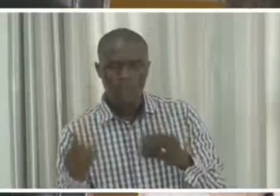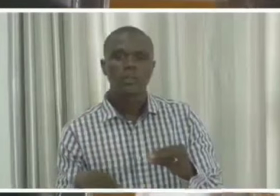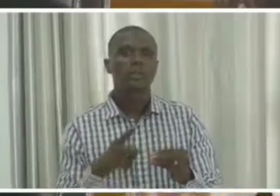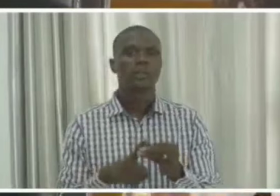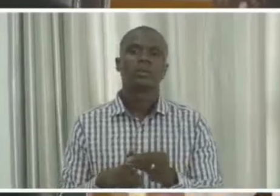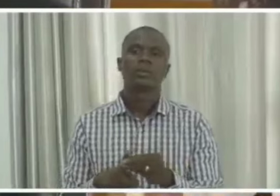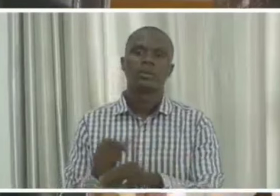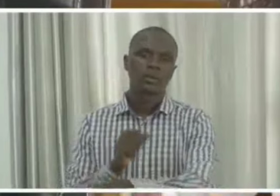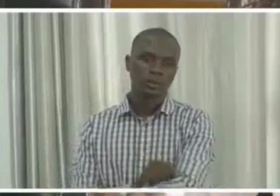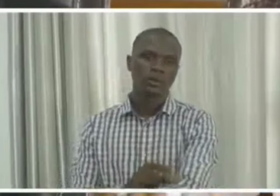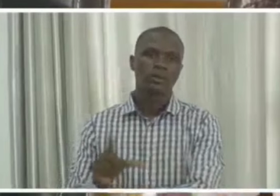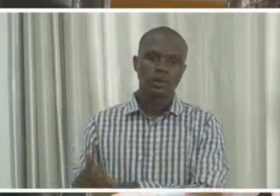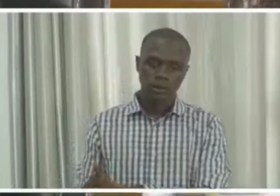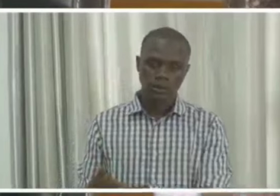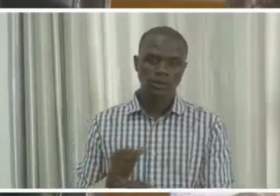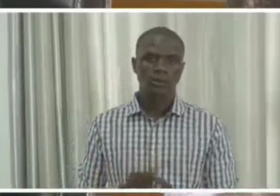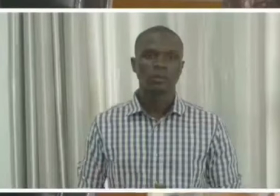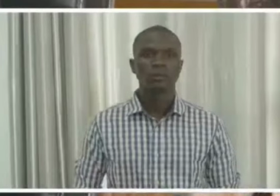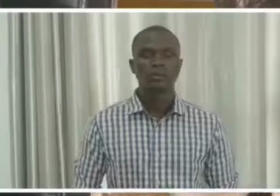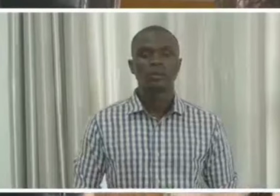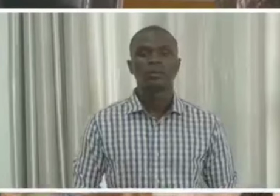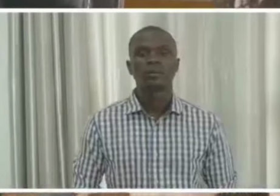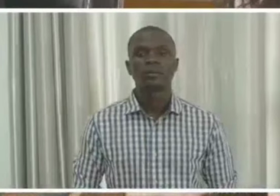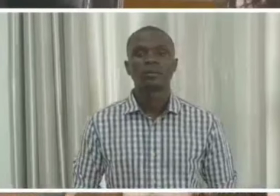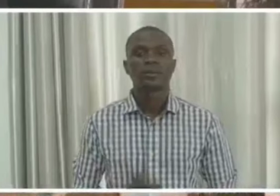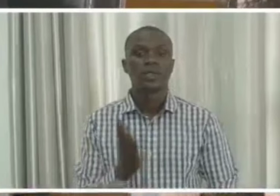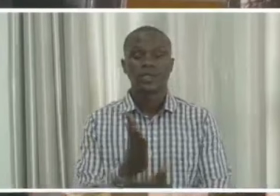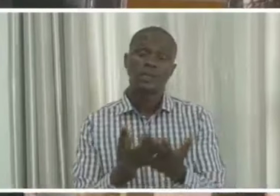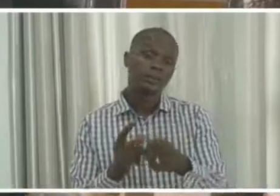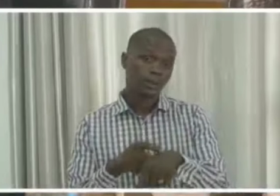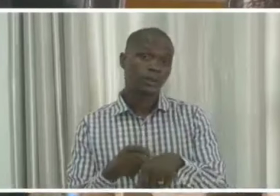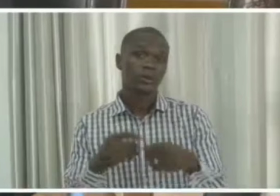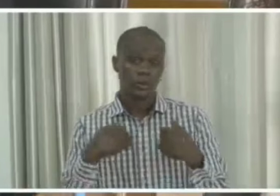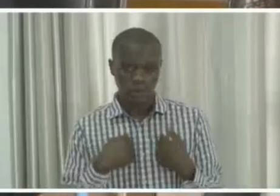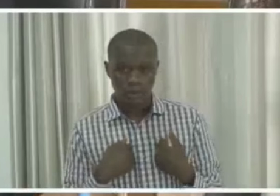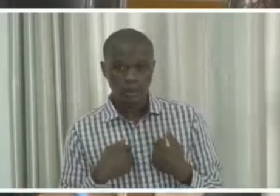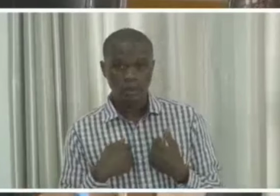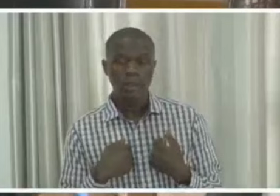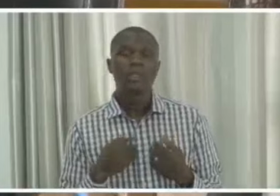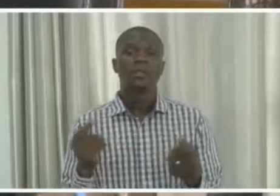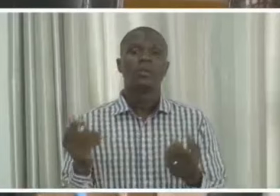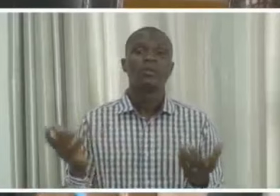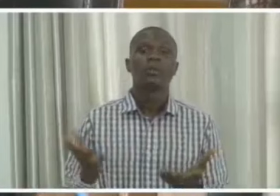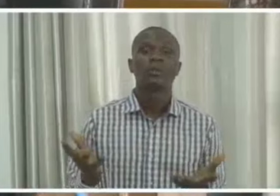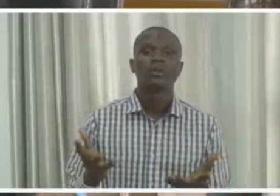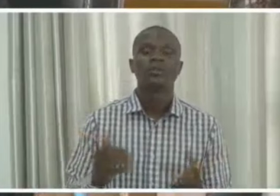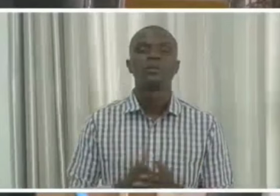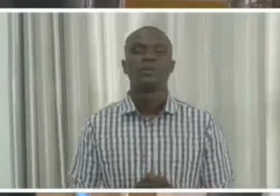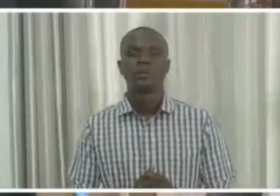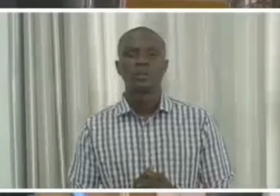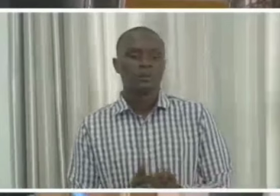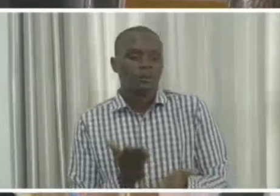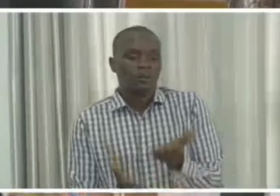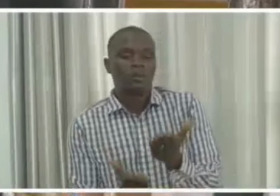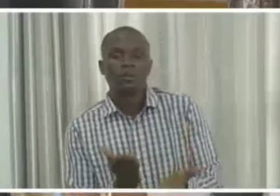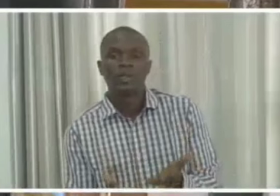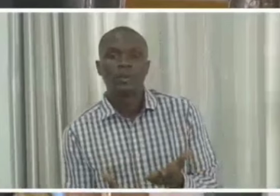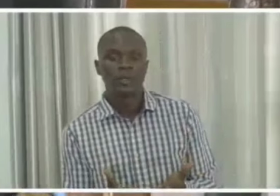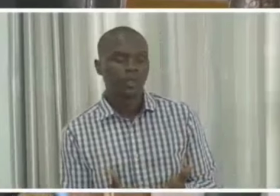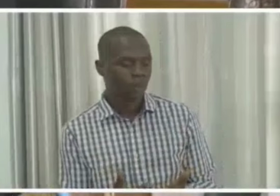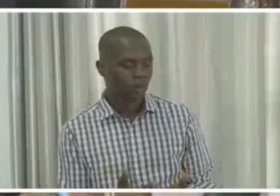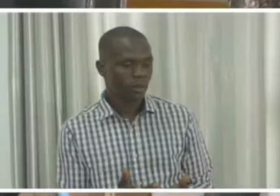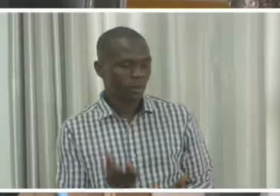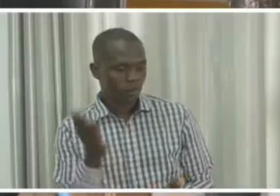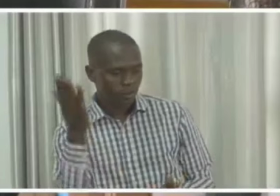community. You also can get bilaterals. Bilaterals now where, sometimes you get organization where they don't say we want for